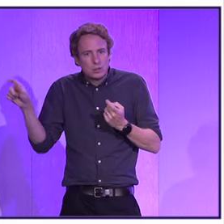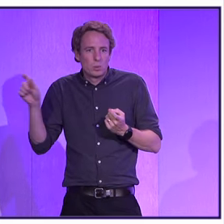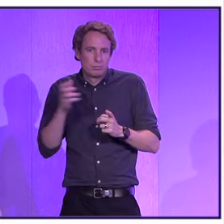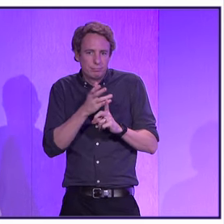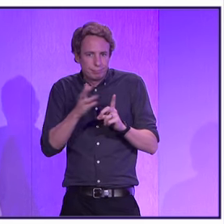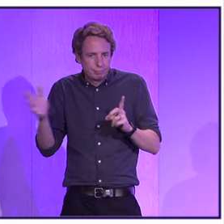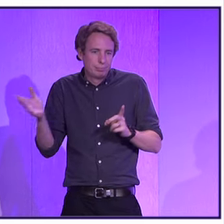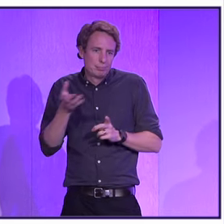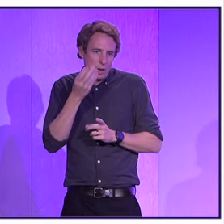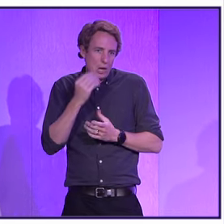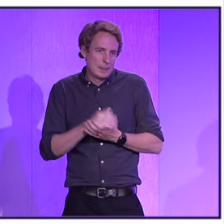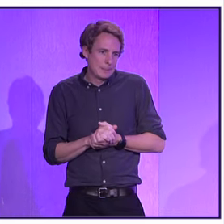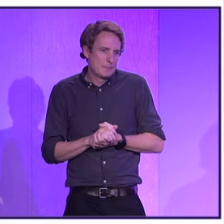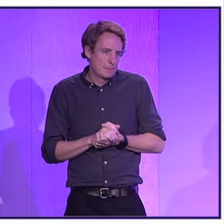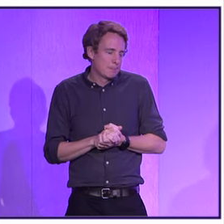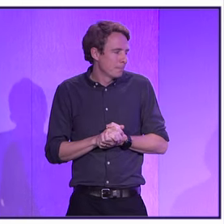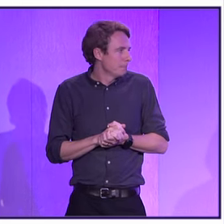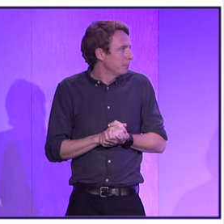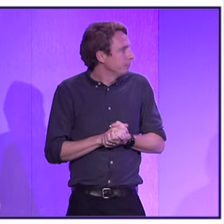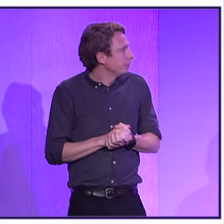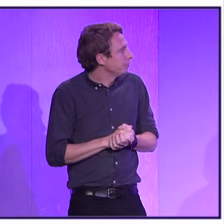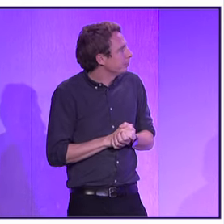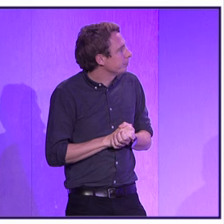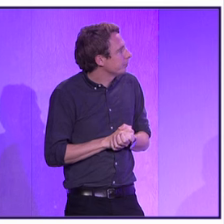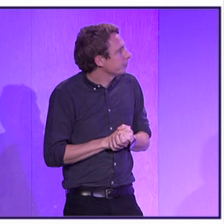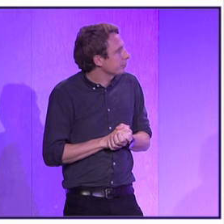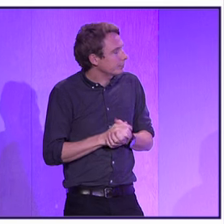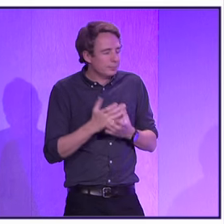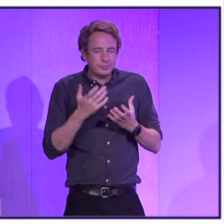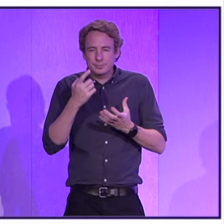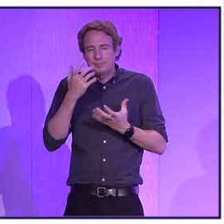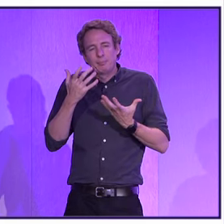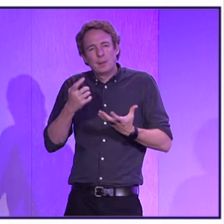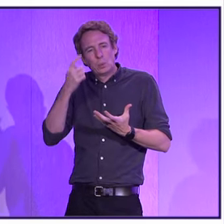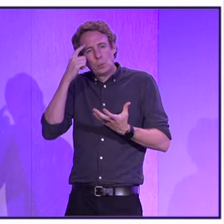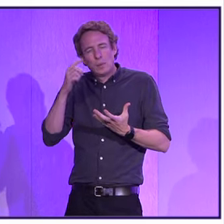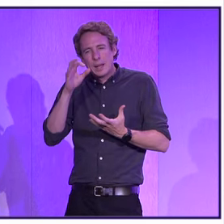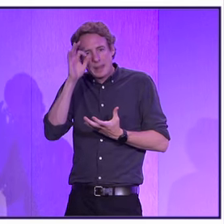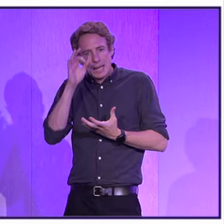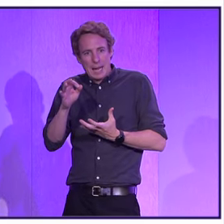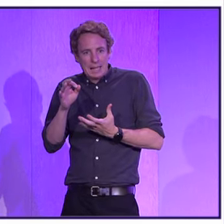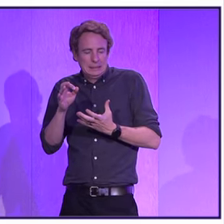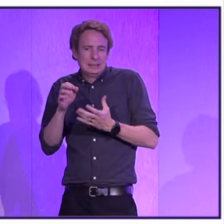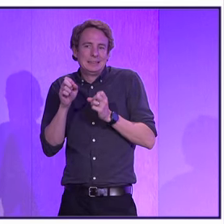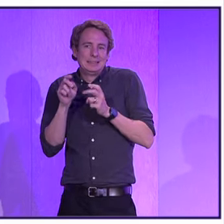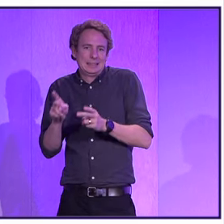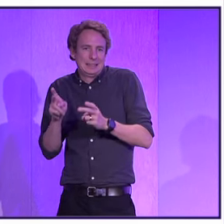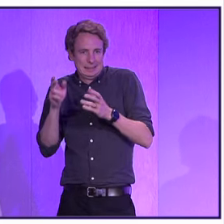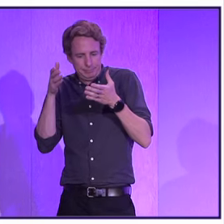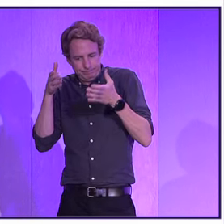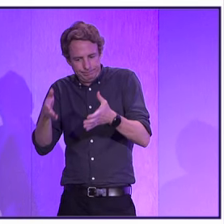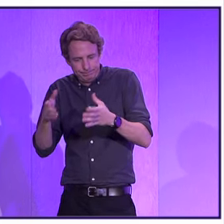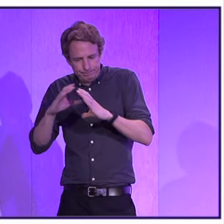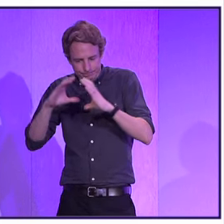And we'll find that there's even more to this if we start to look at things through a systems lens, because it's really not enough